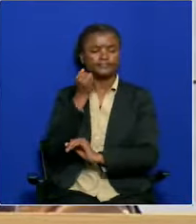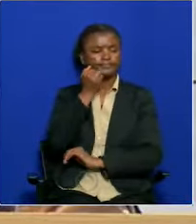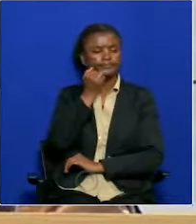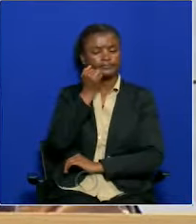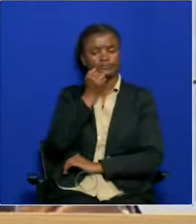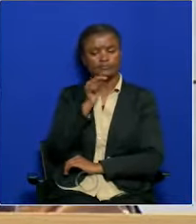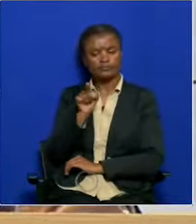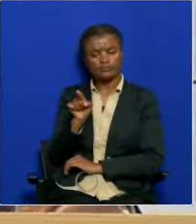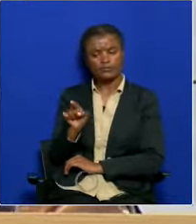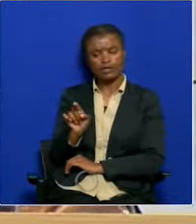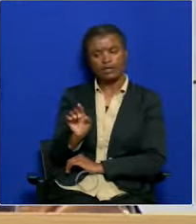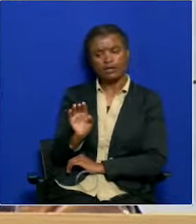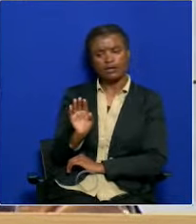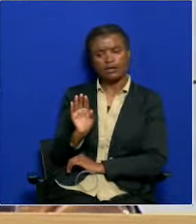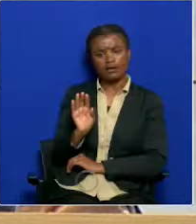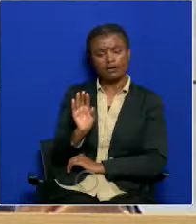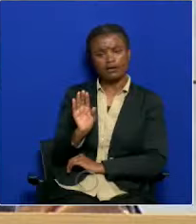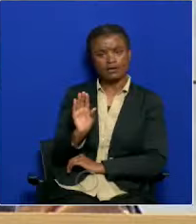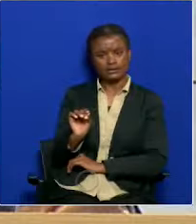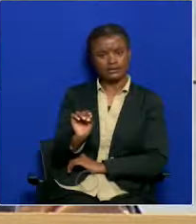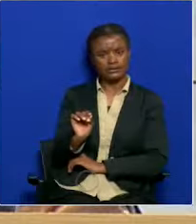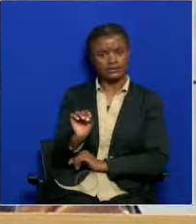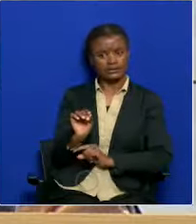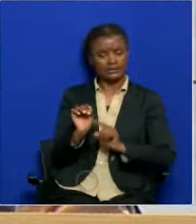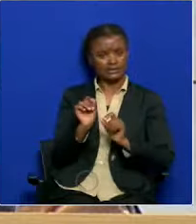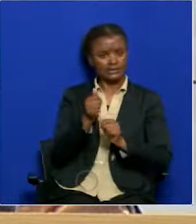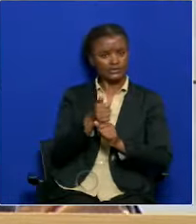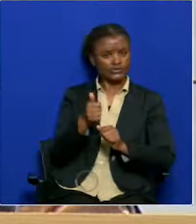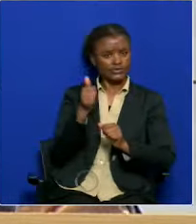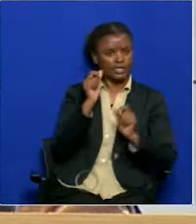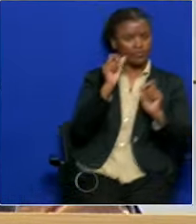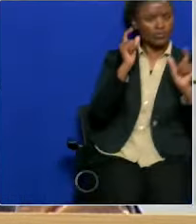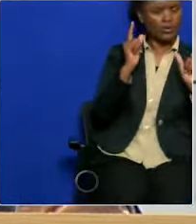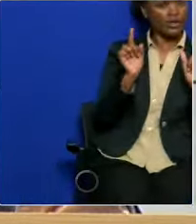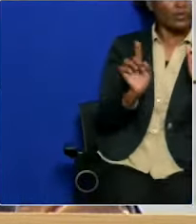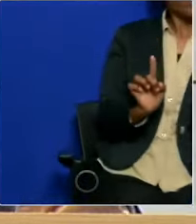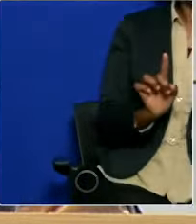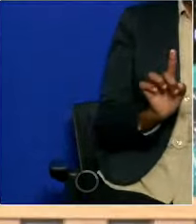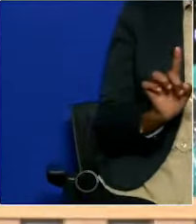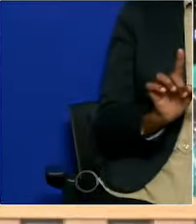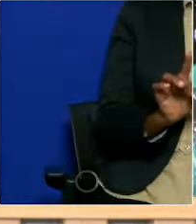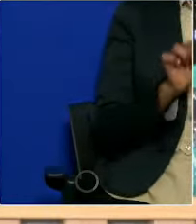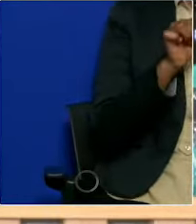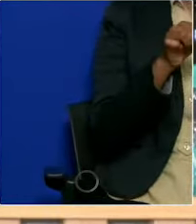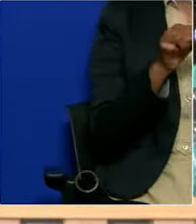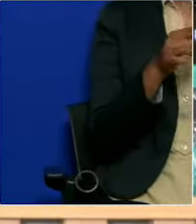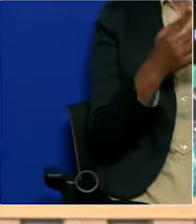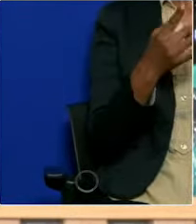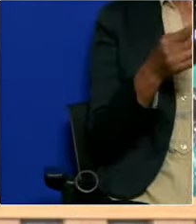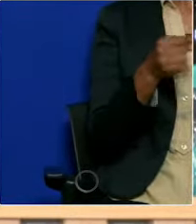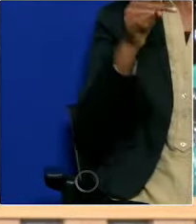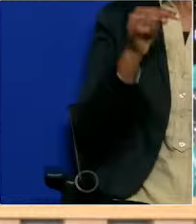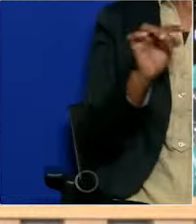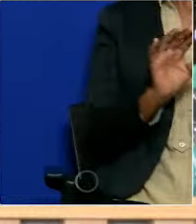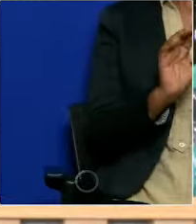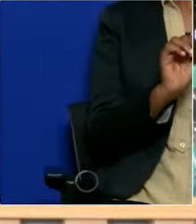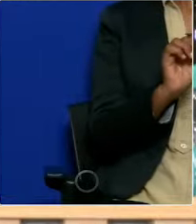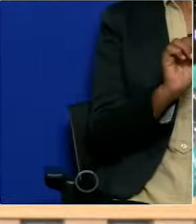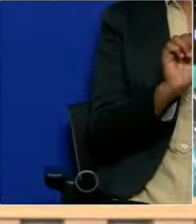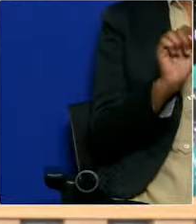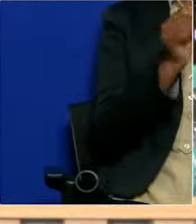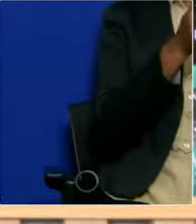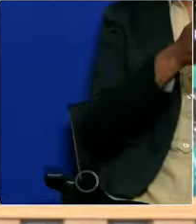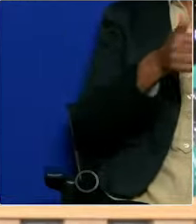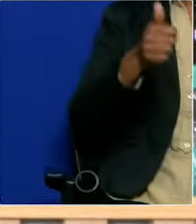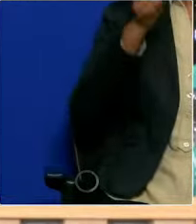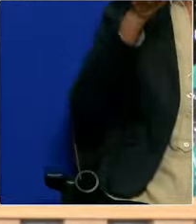the general was aware of? What did you say that is? The tensions between Tensions. generals in the Thank you, national thank you.